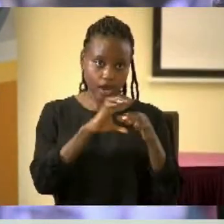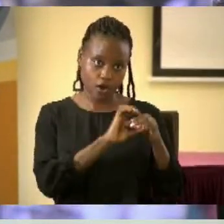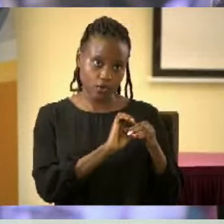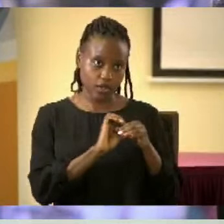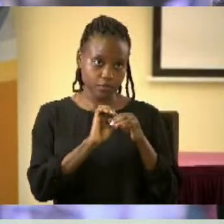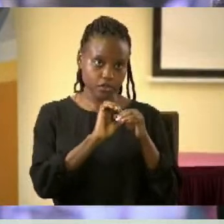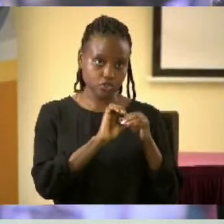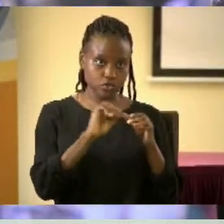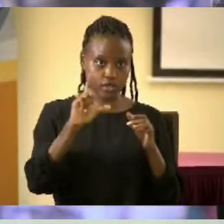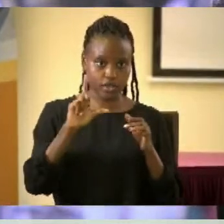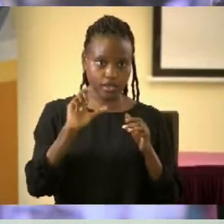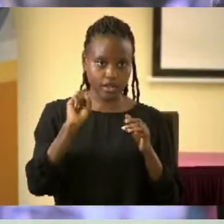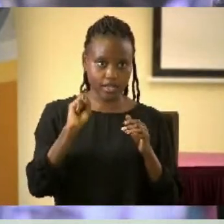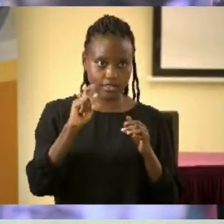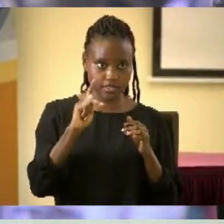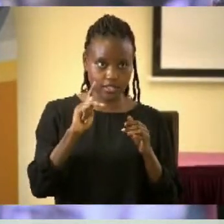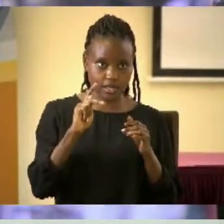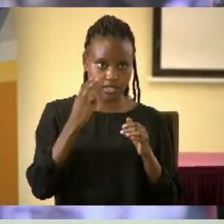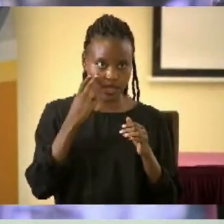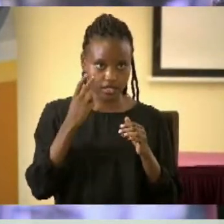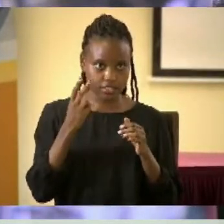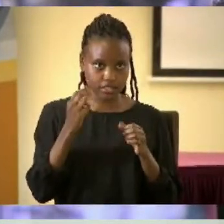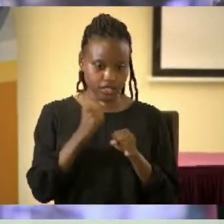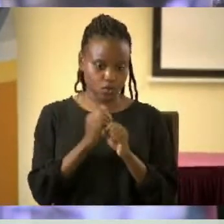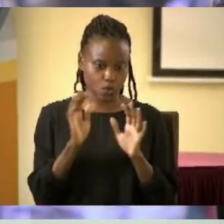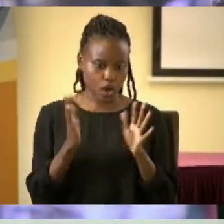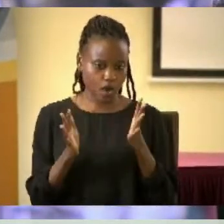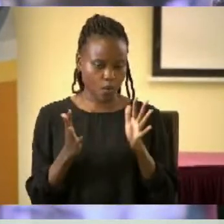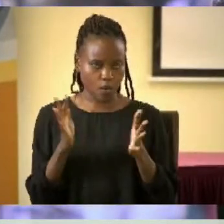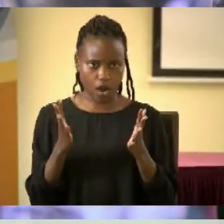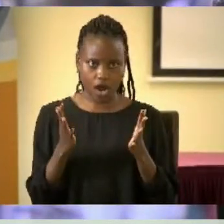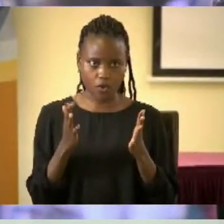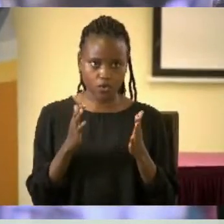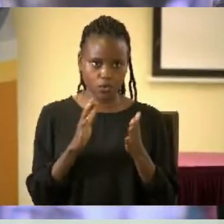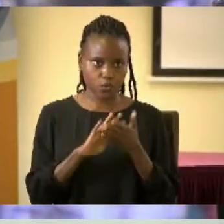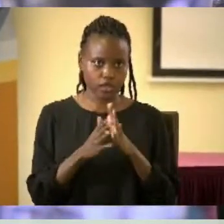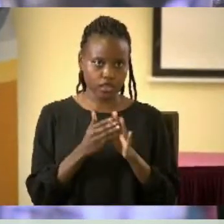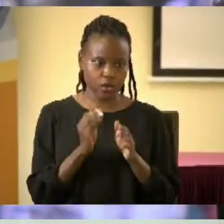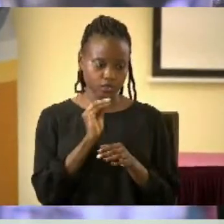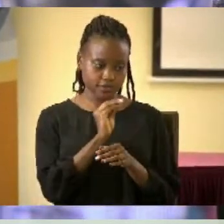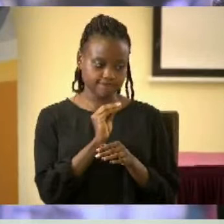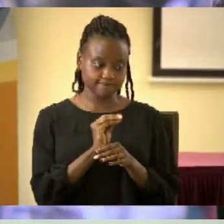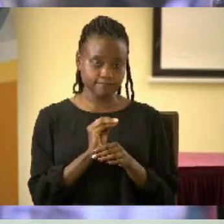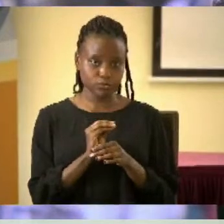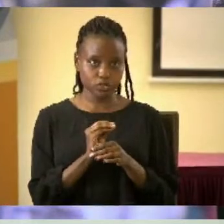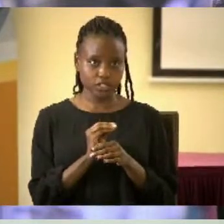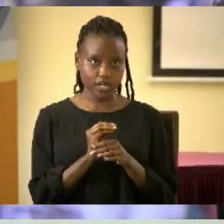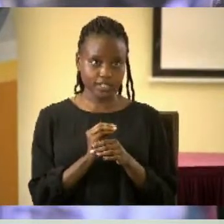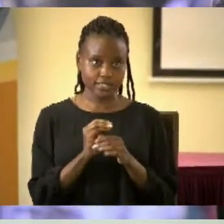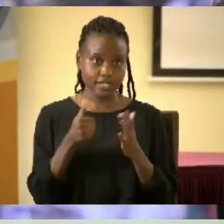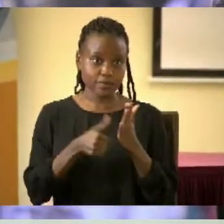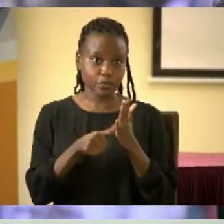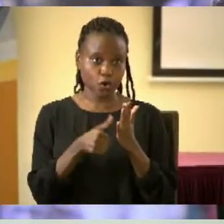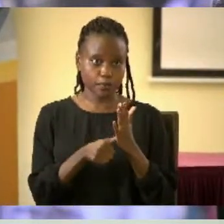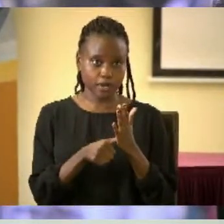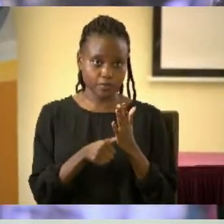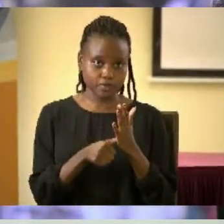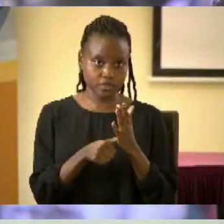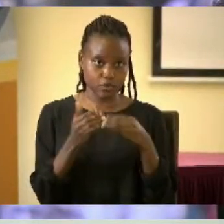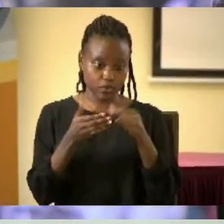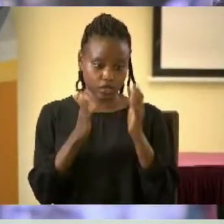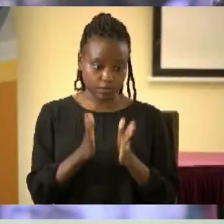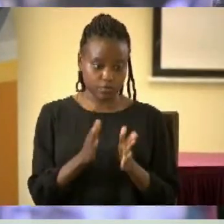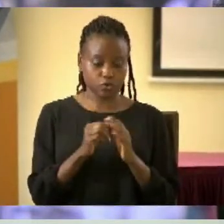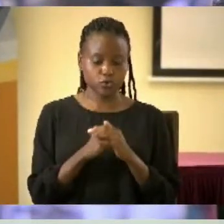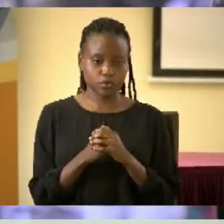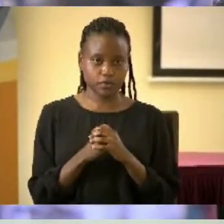with the LSK and see how it can be done without putting us in trouble with the procurement and all